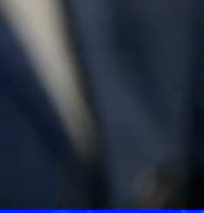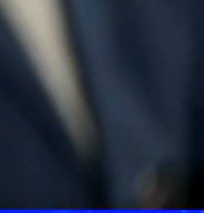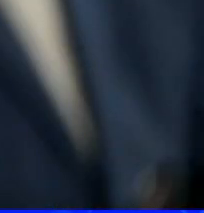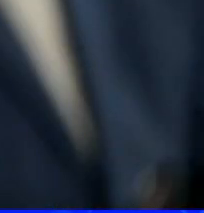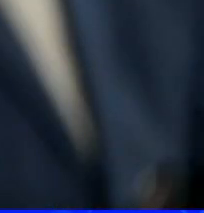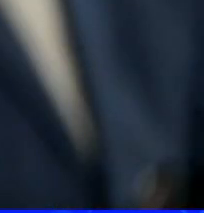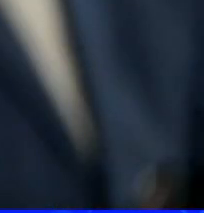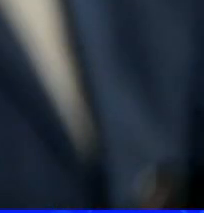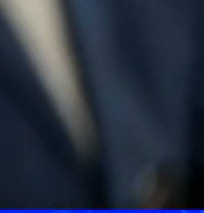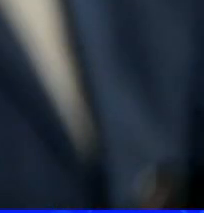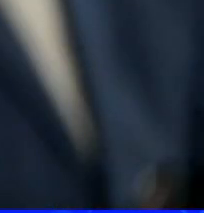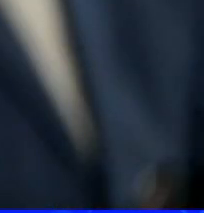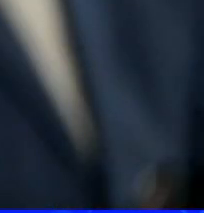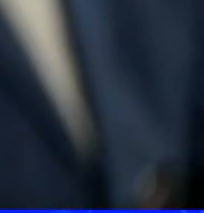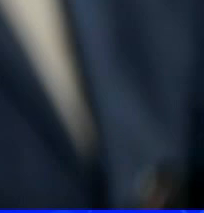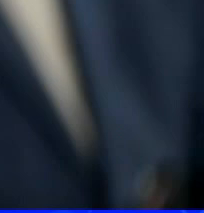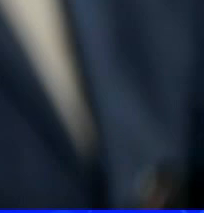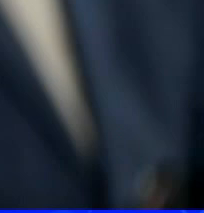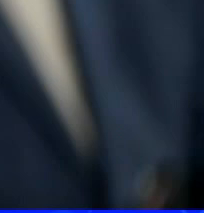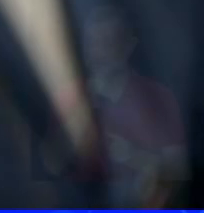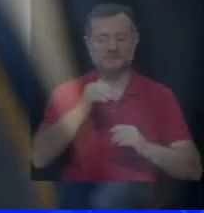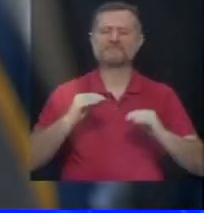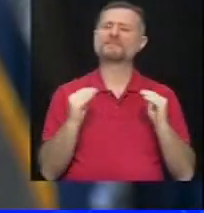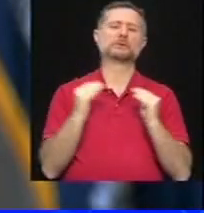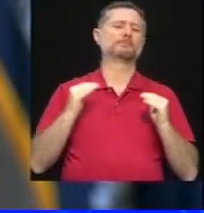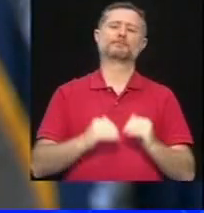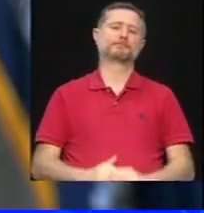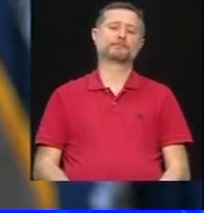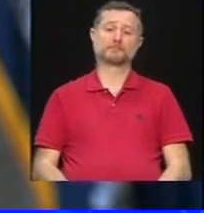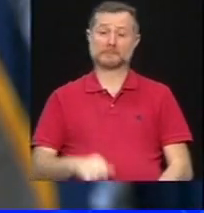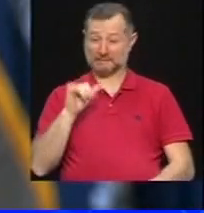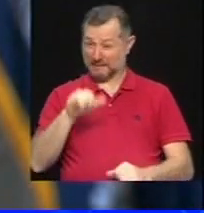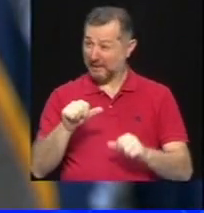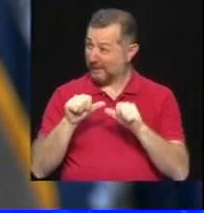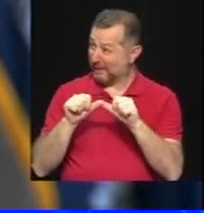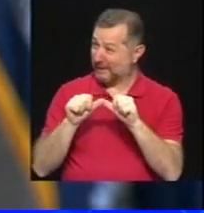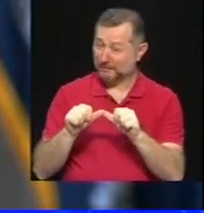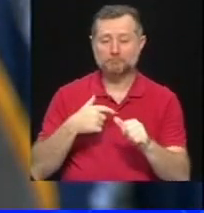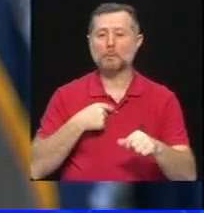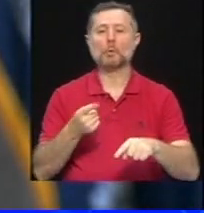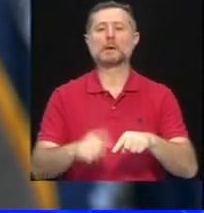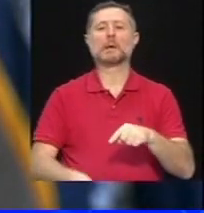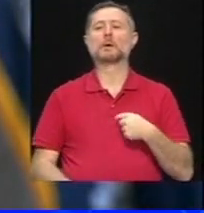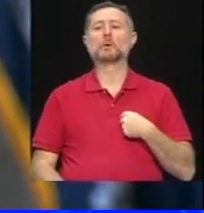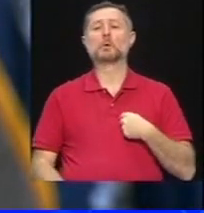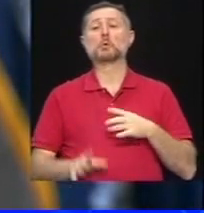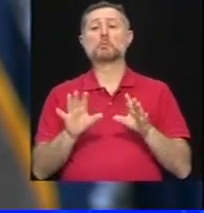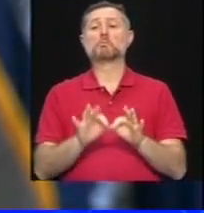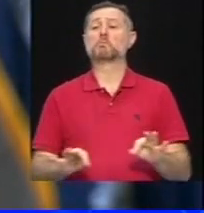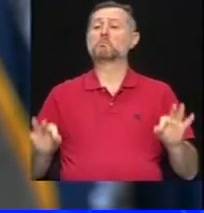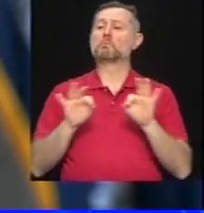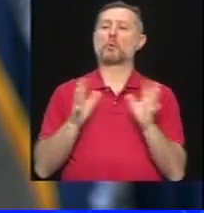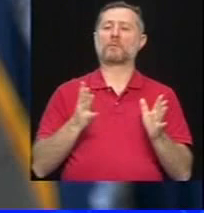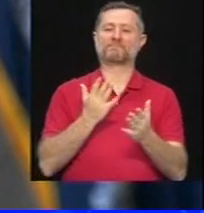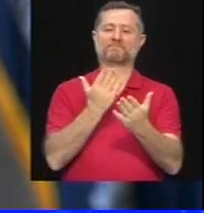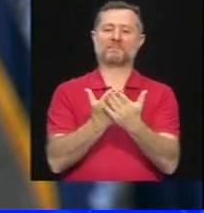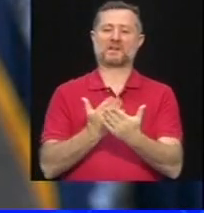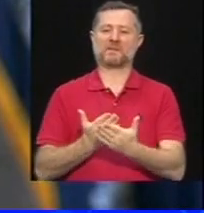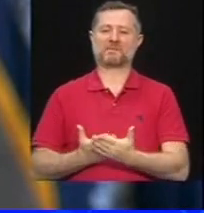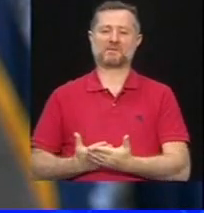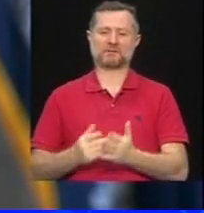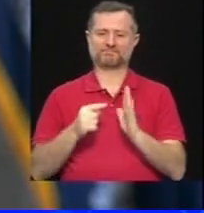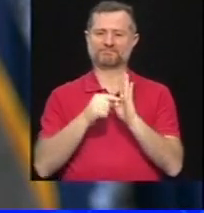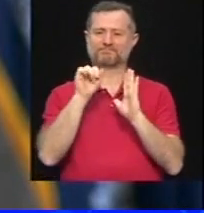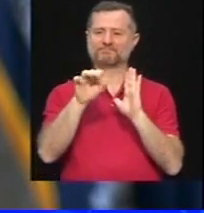him until the last minute, questioning the attorney general's report that accused him of sexually harassing 11 women. The former governor saying the truth